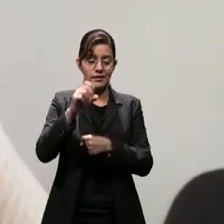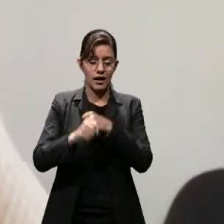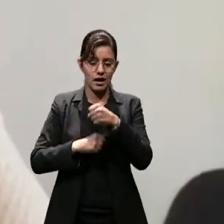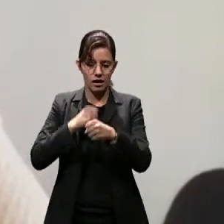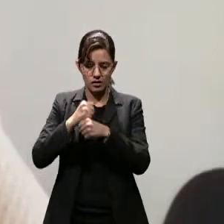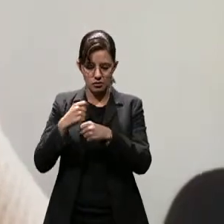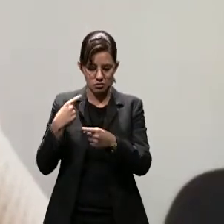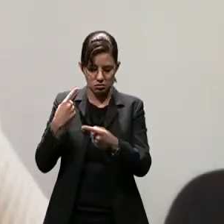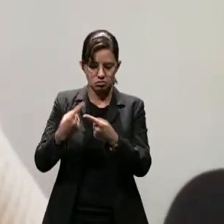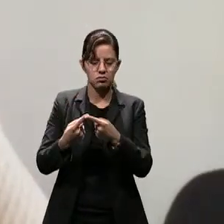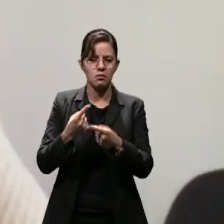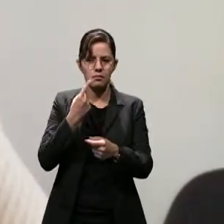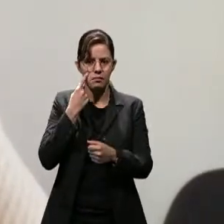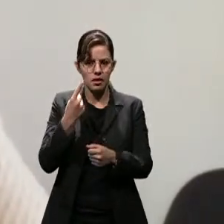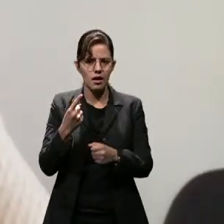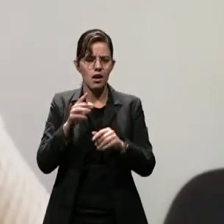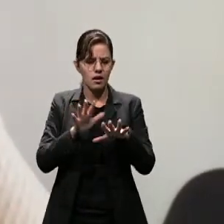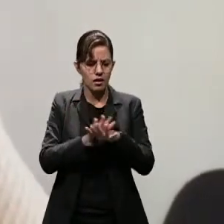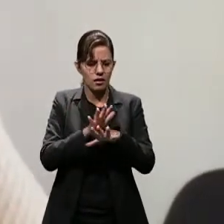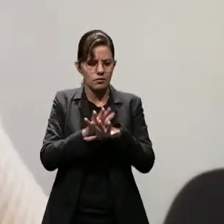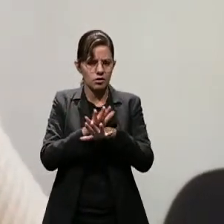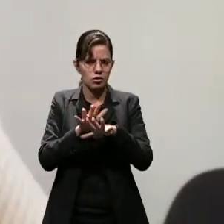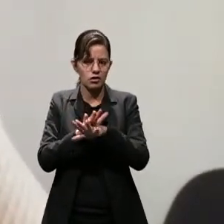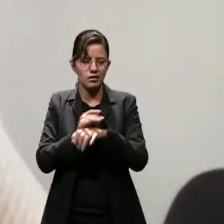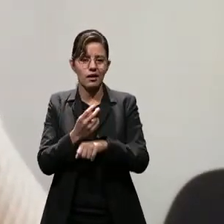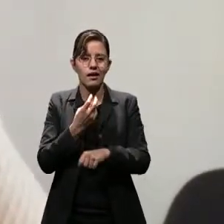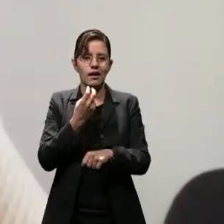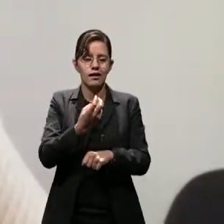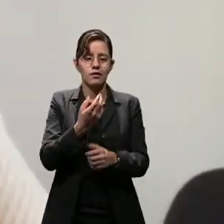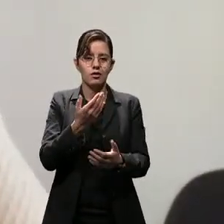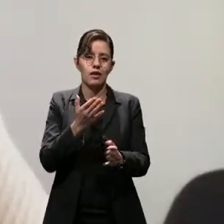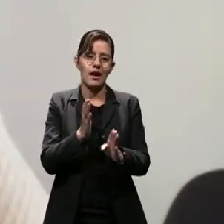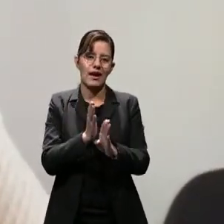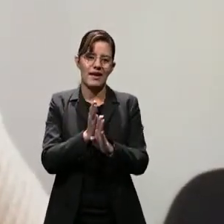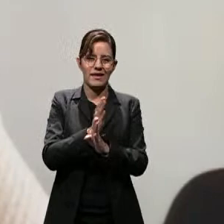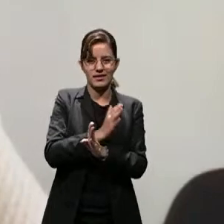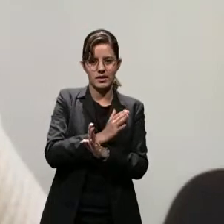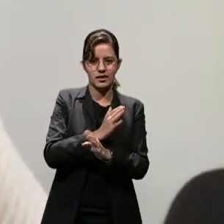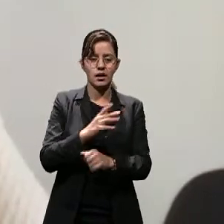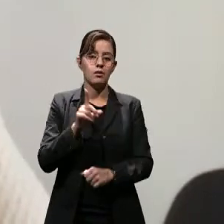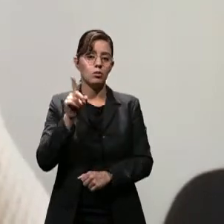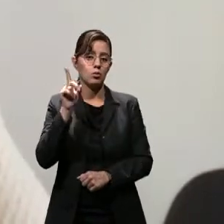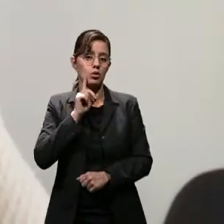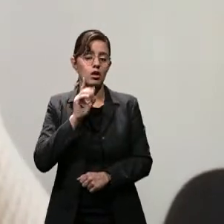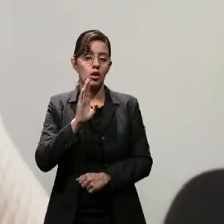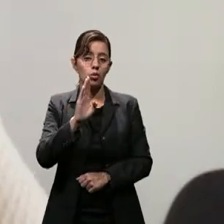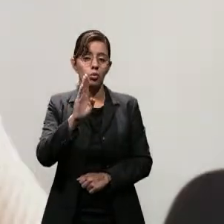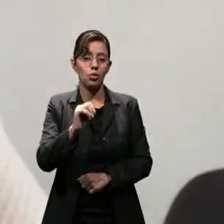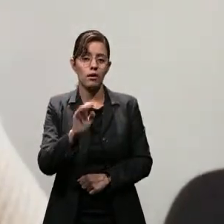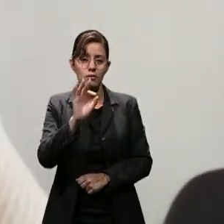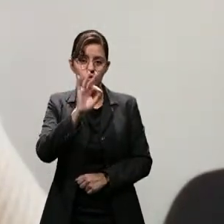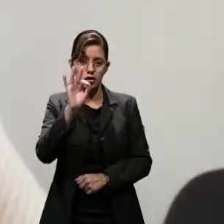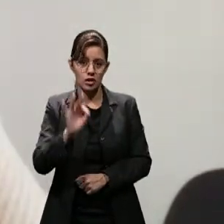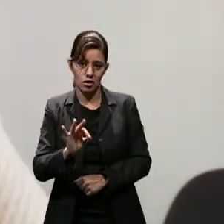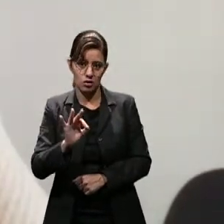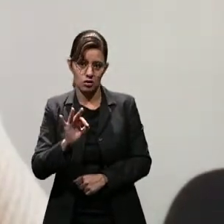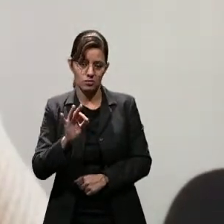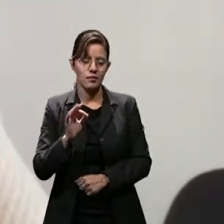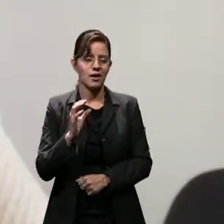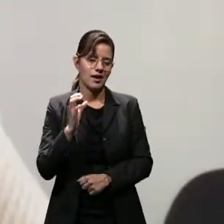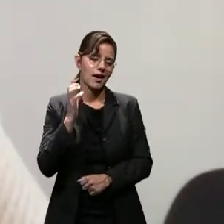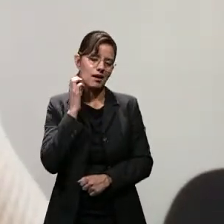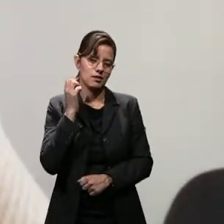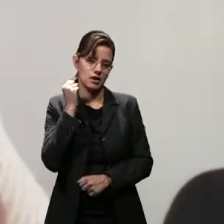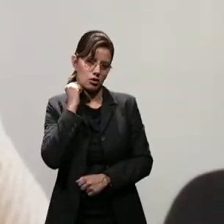having these trends have allowed us to go from 9% that in average were women